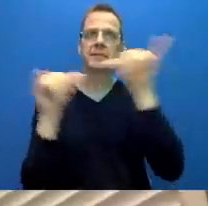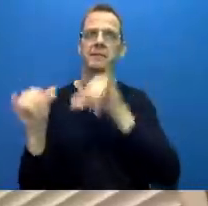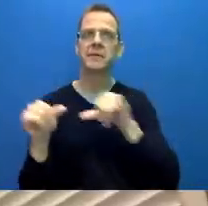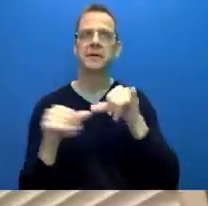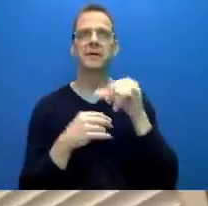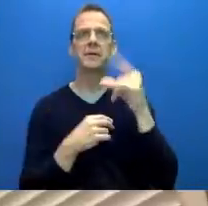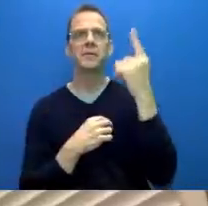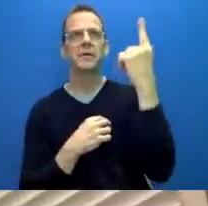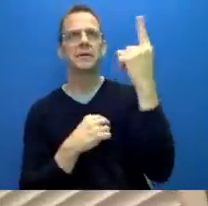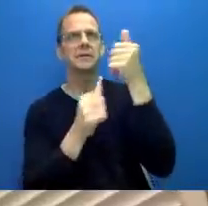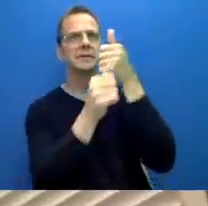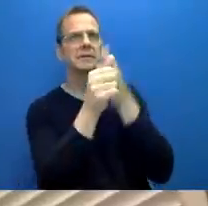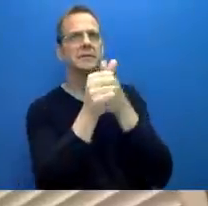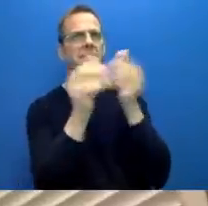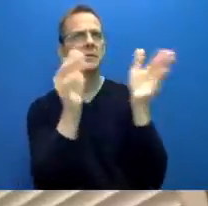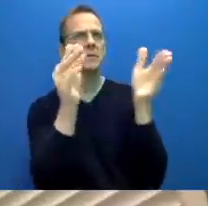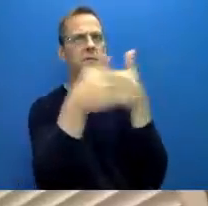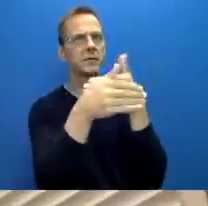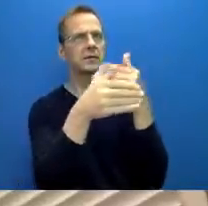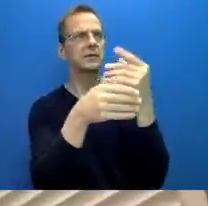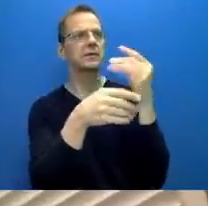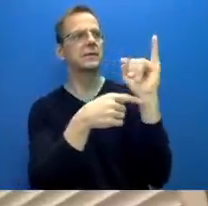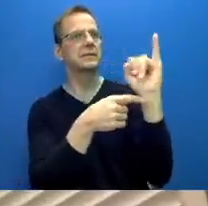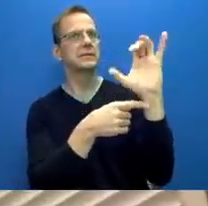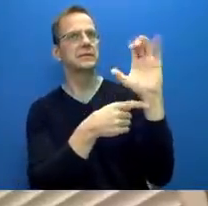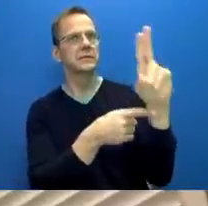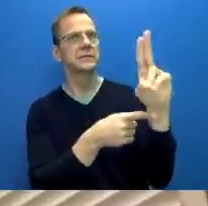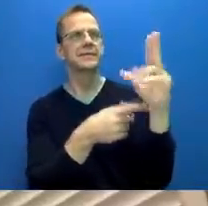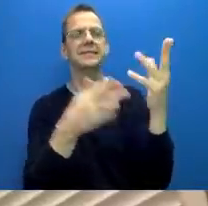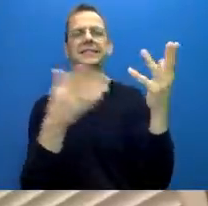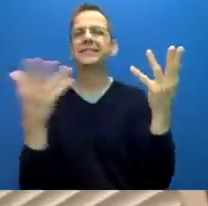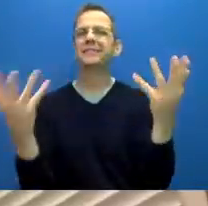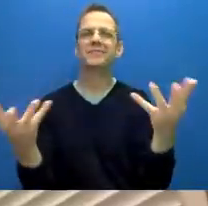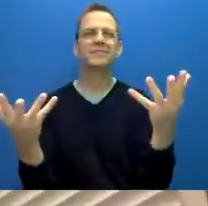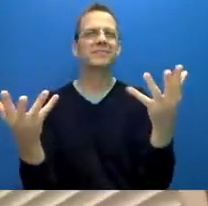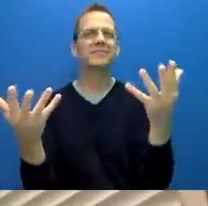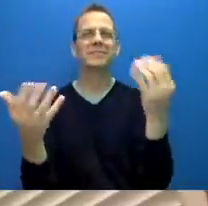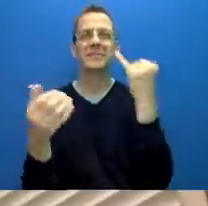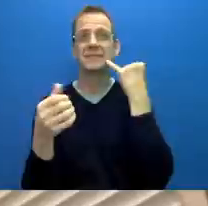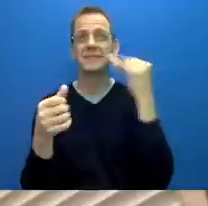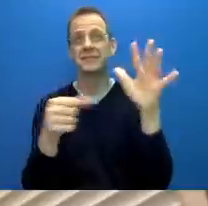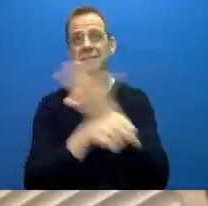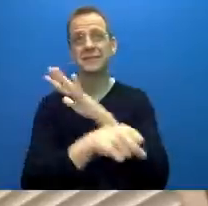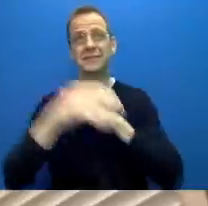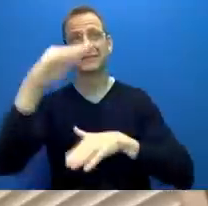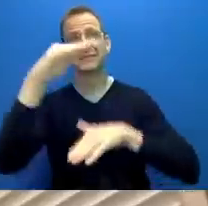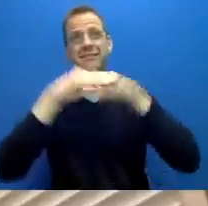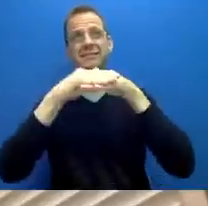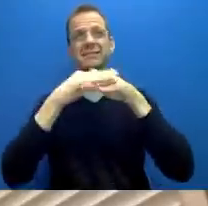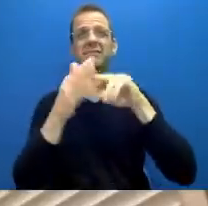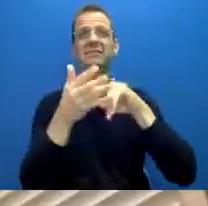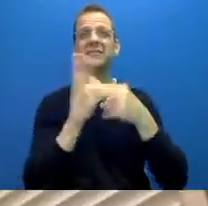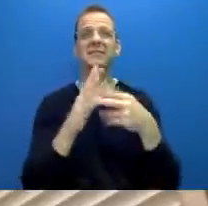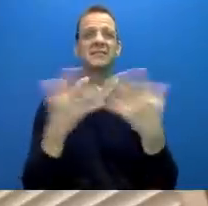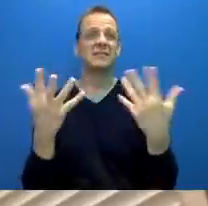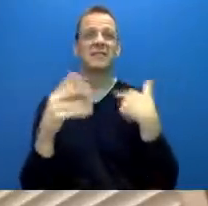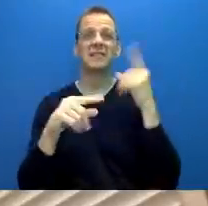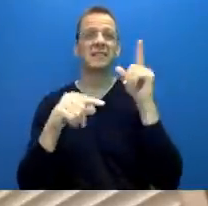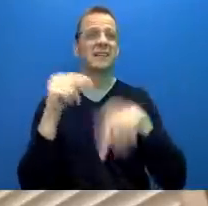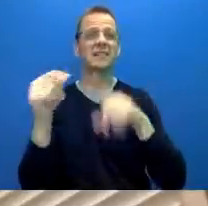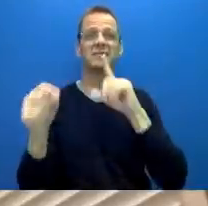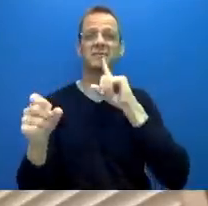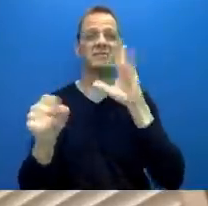we are going to do our best to look after you in the hospital, but we really can't guarantee that you're going to have an ICU bed. And